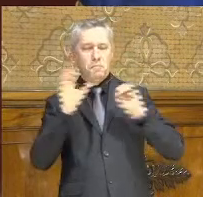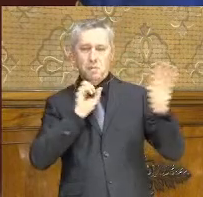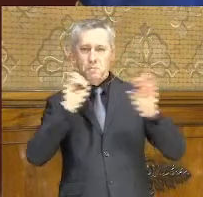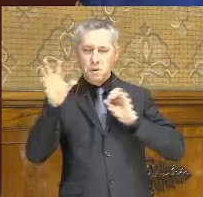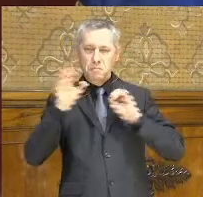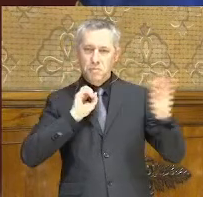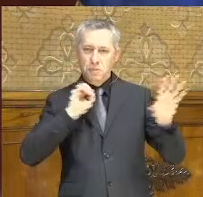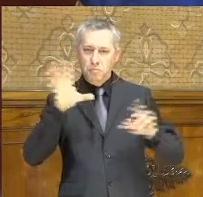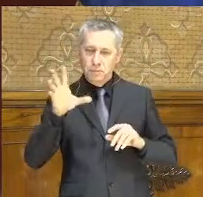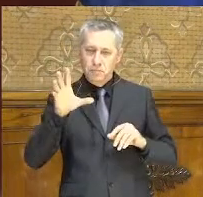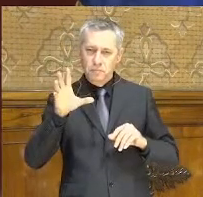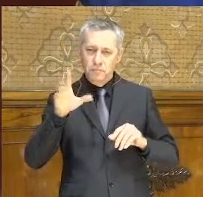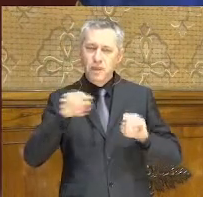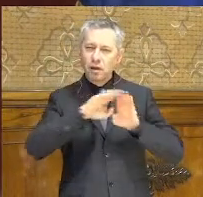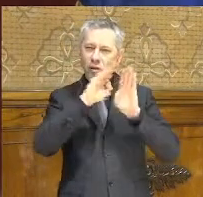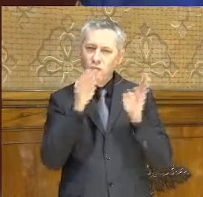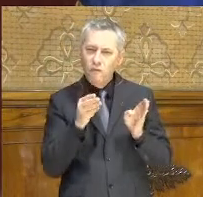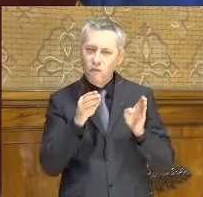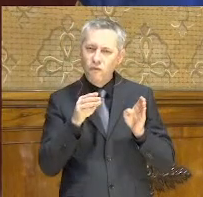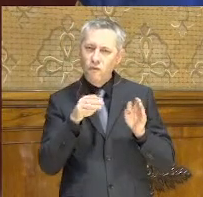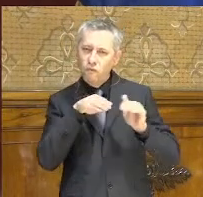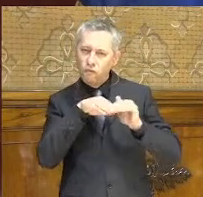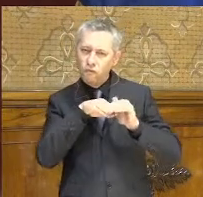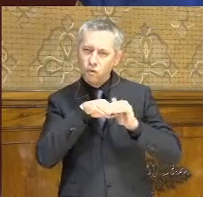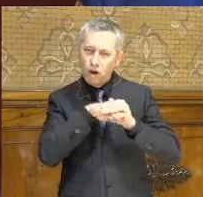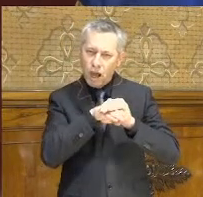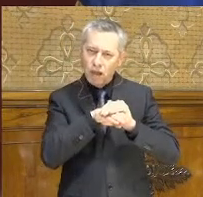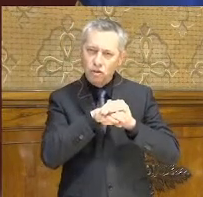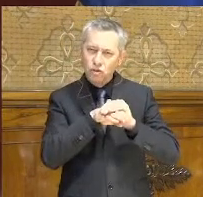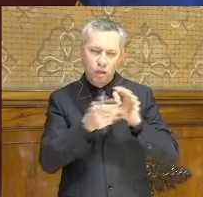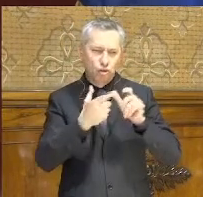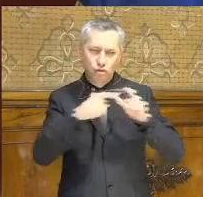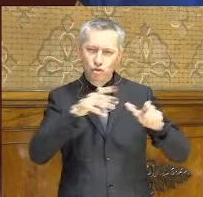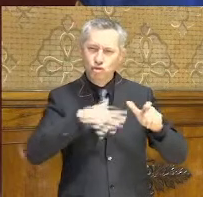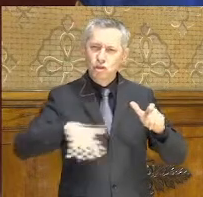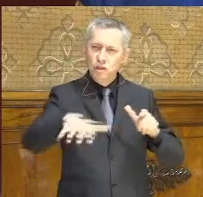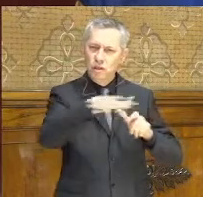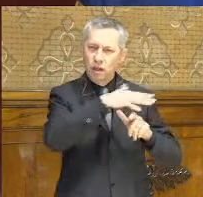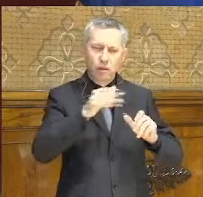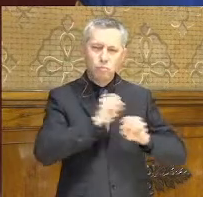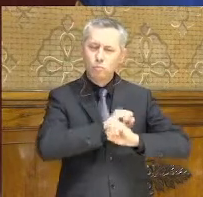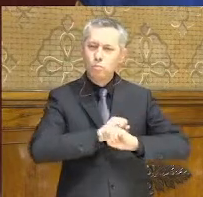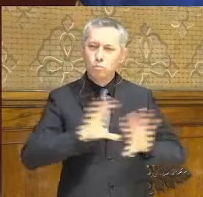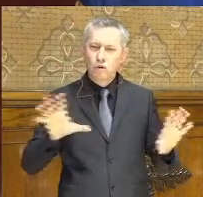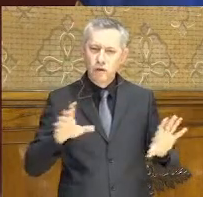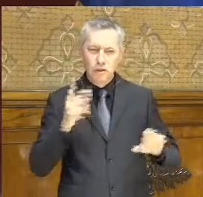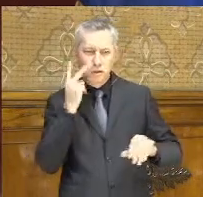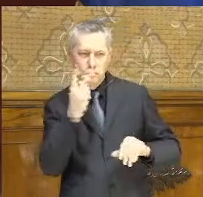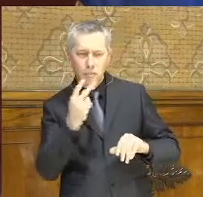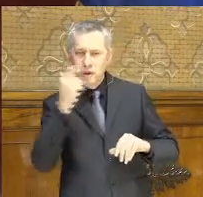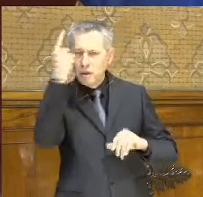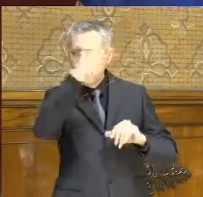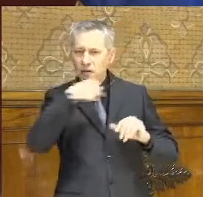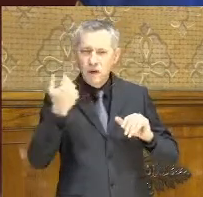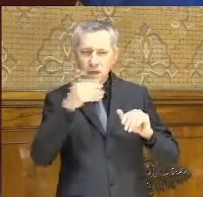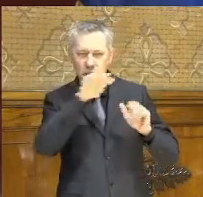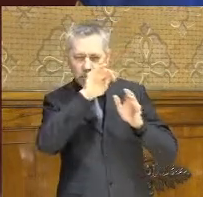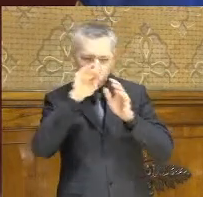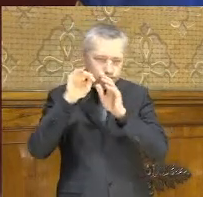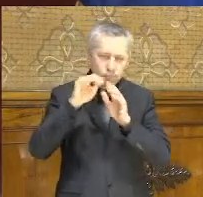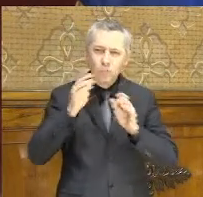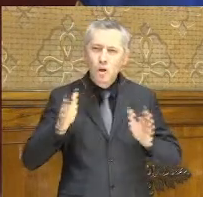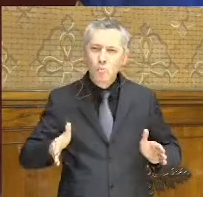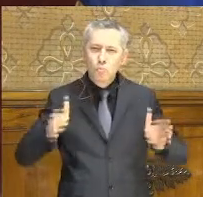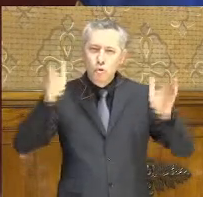In the city's melted furnace, unexpectedly we watched with faces hidden as the walls